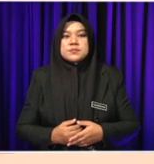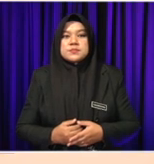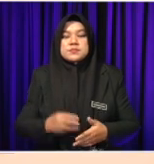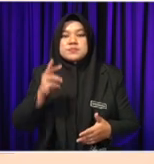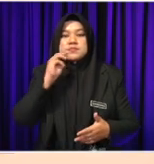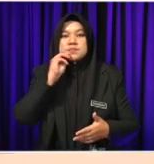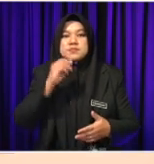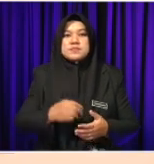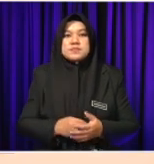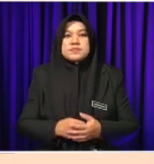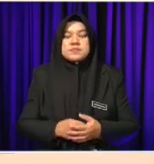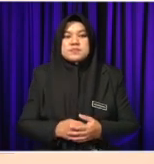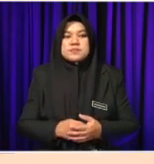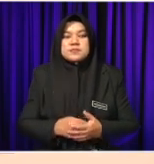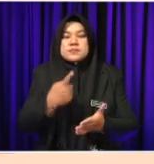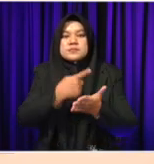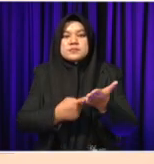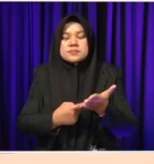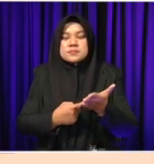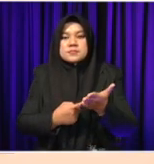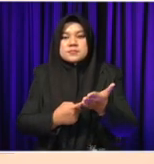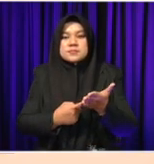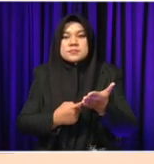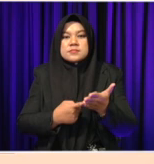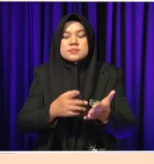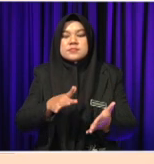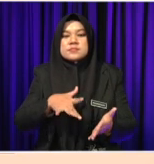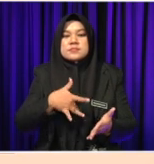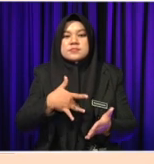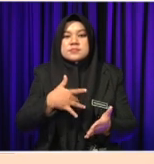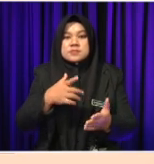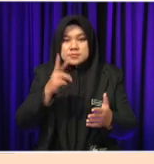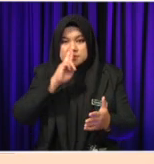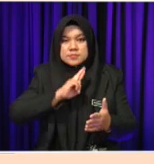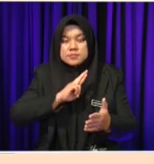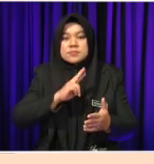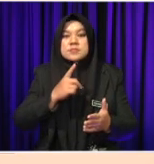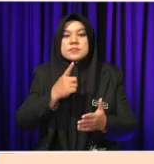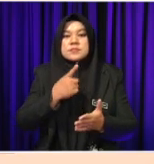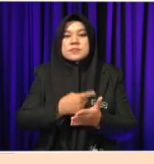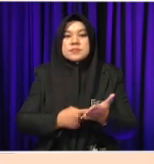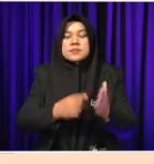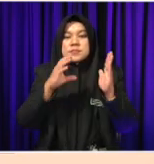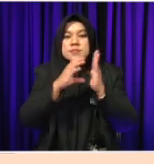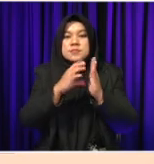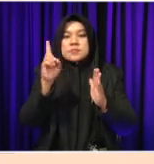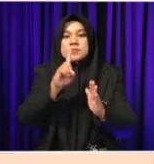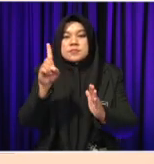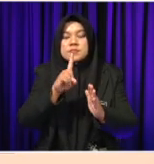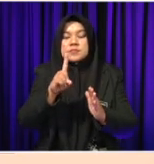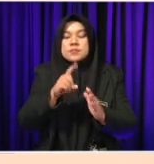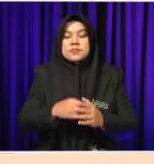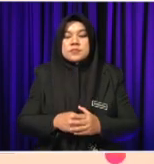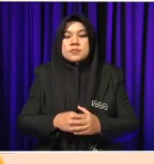Yes, Mia. So what's your color? You're having your red color. So give me which stanza and tell me